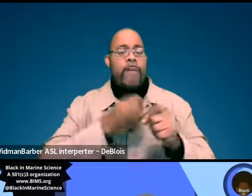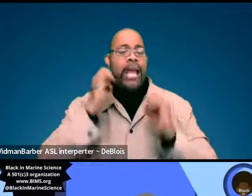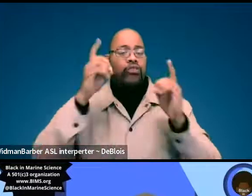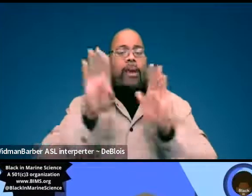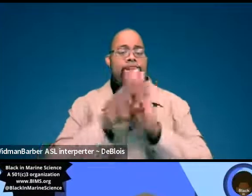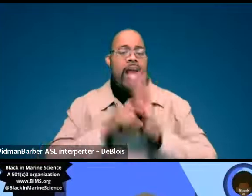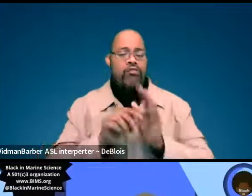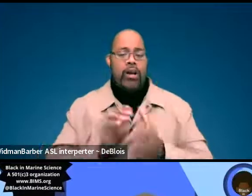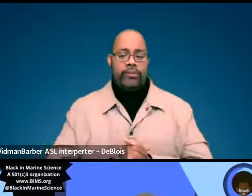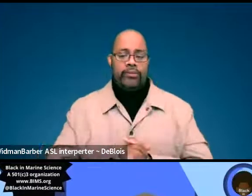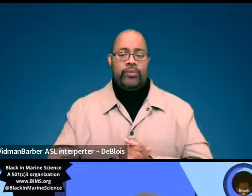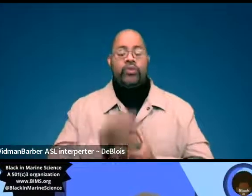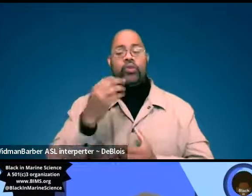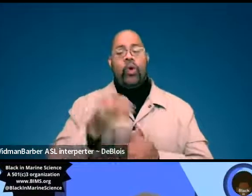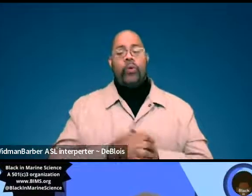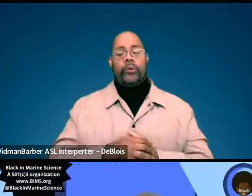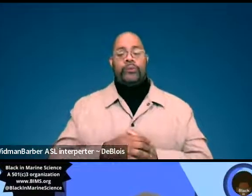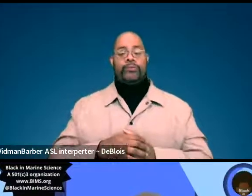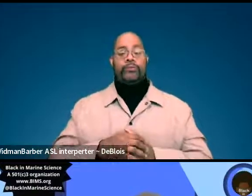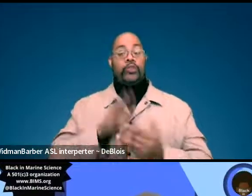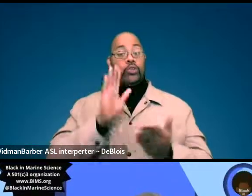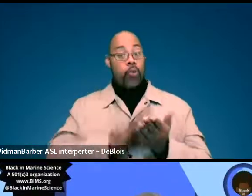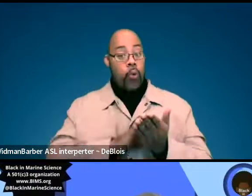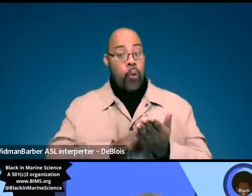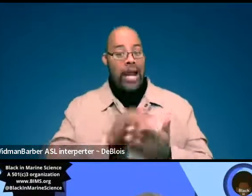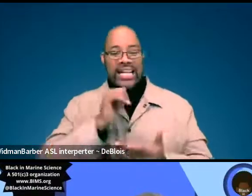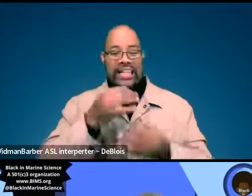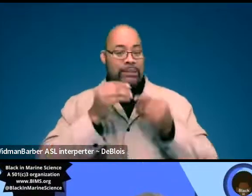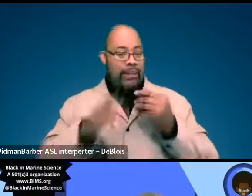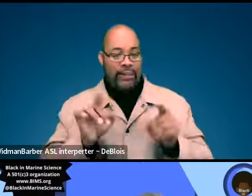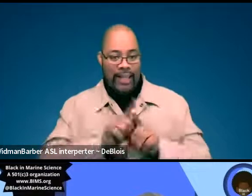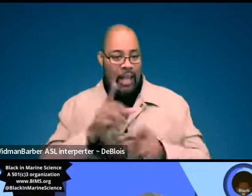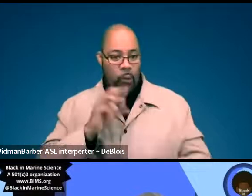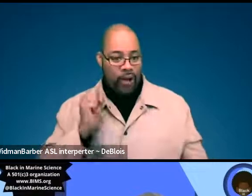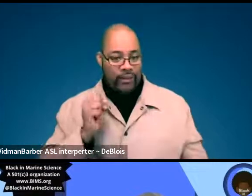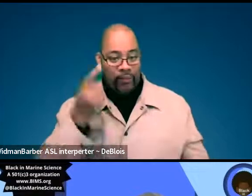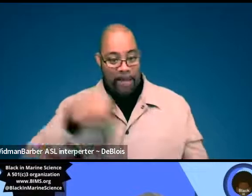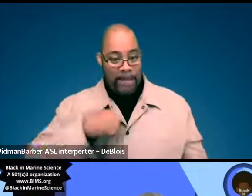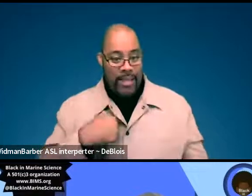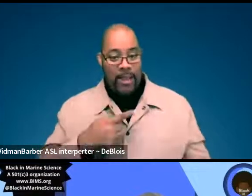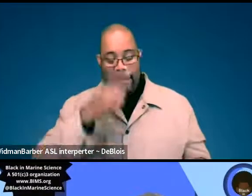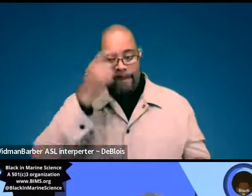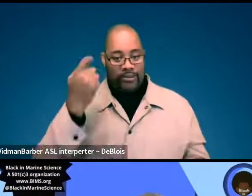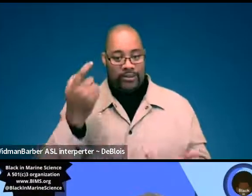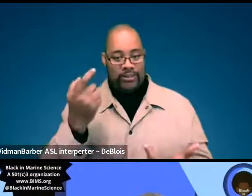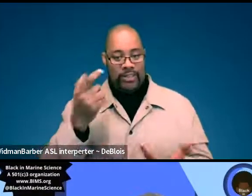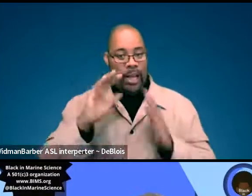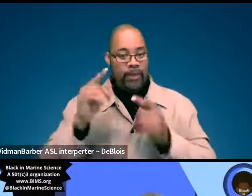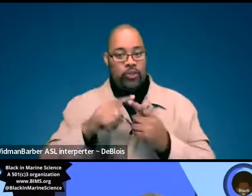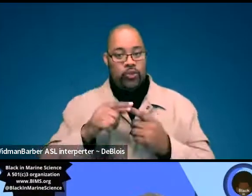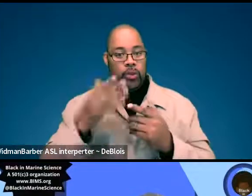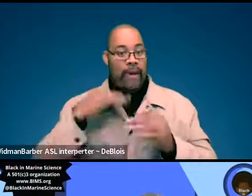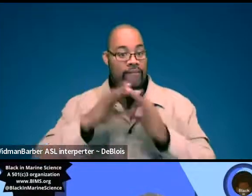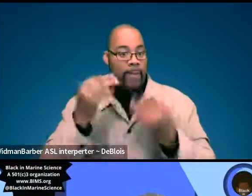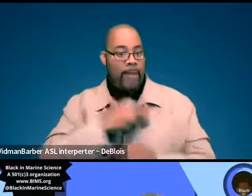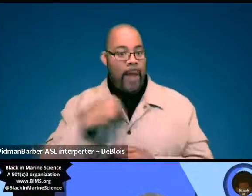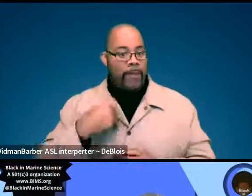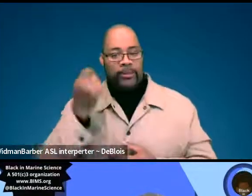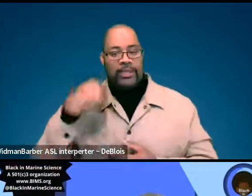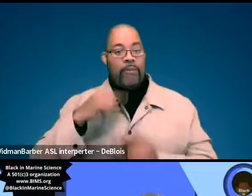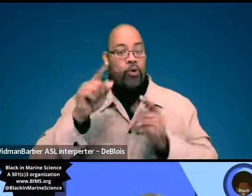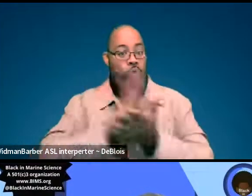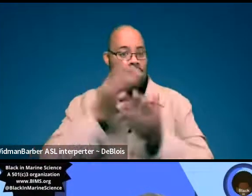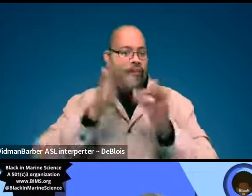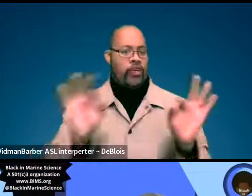educated background. So school wasn't as expensive as it was for me, compared to the rest of my family members, because I'm going to